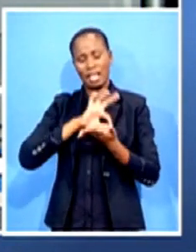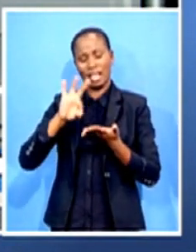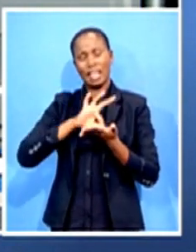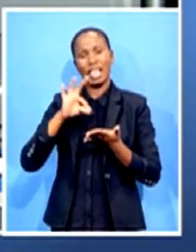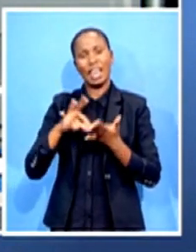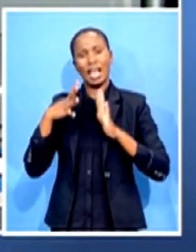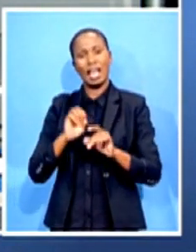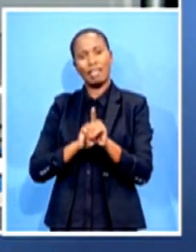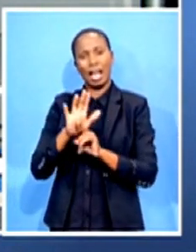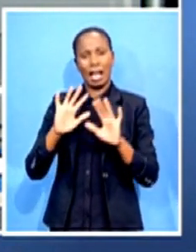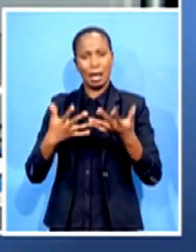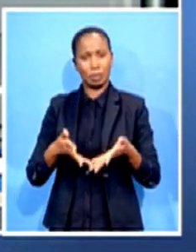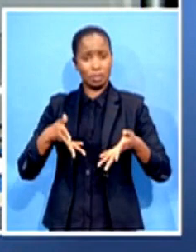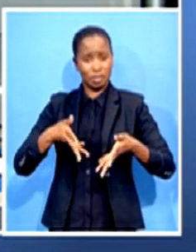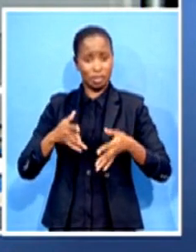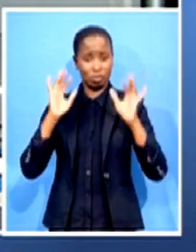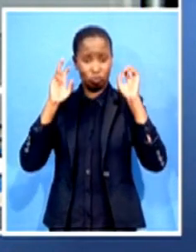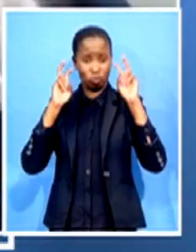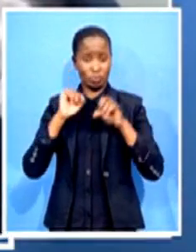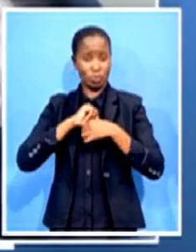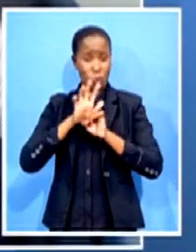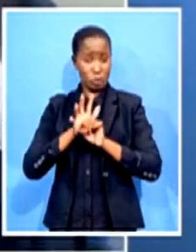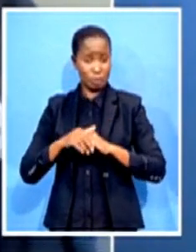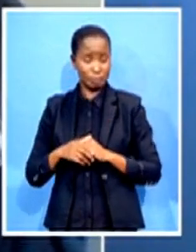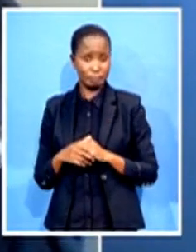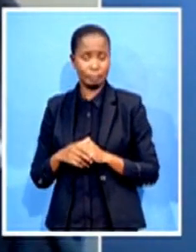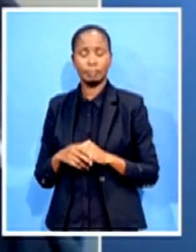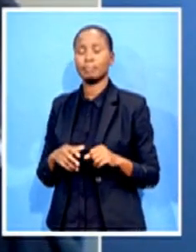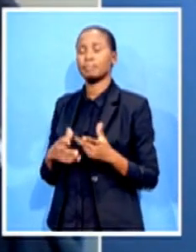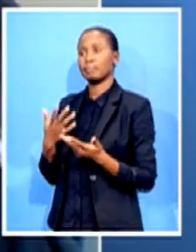I must say, domestic workers have been immensely